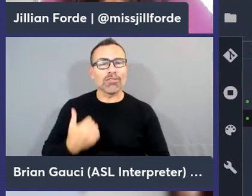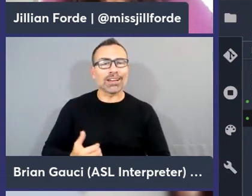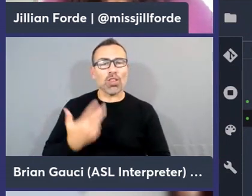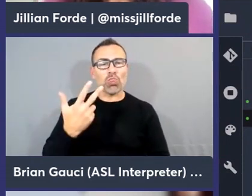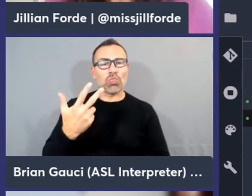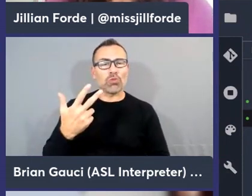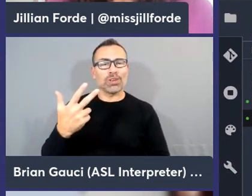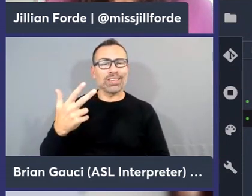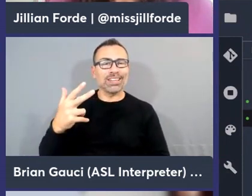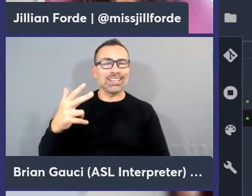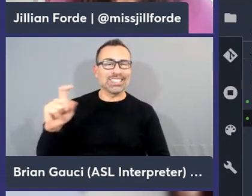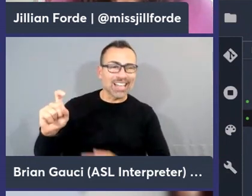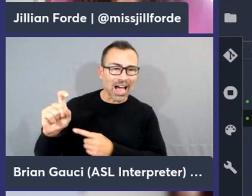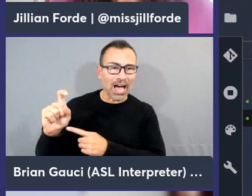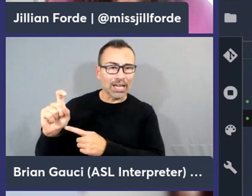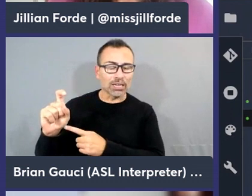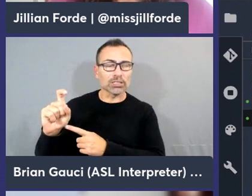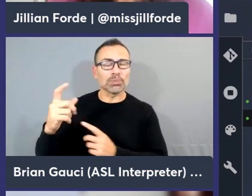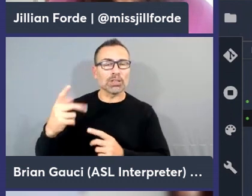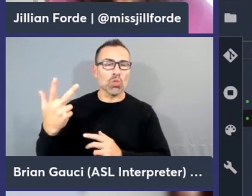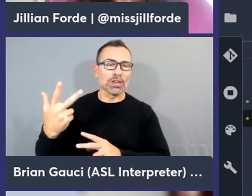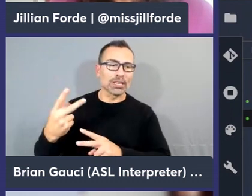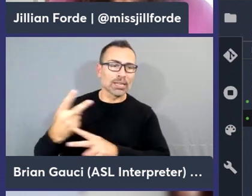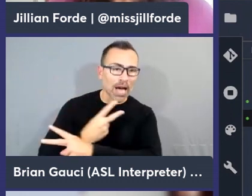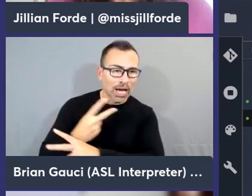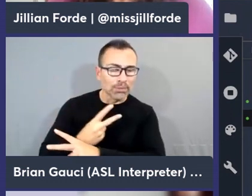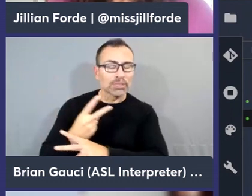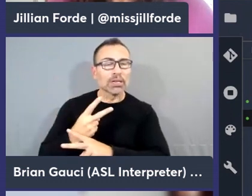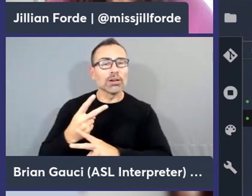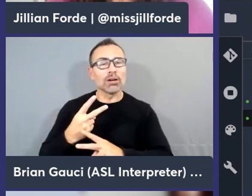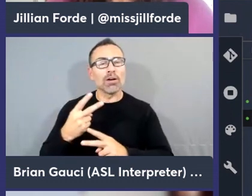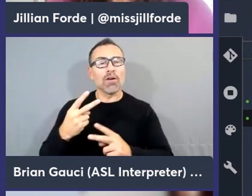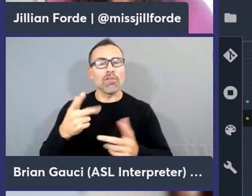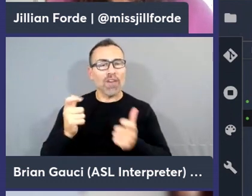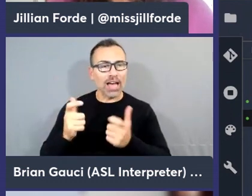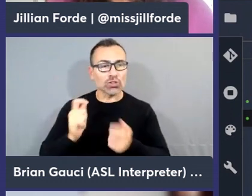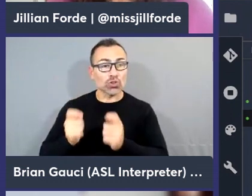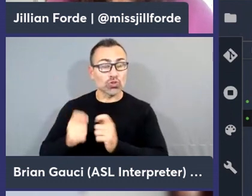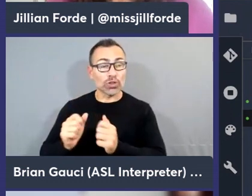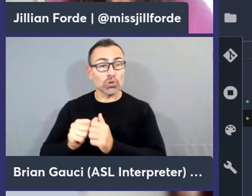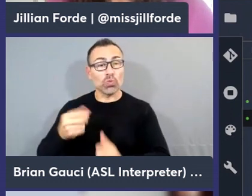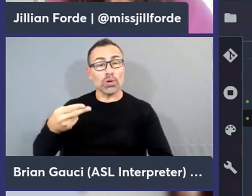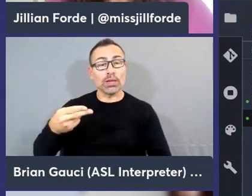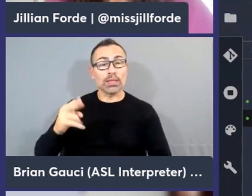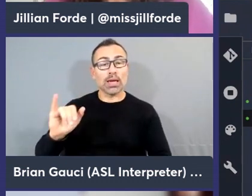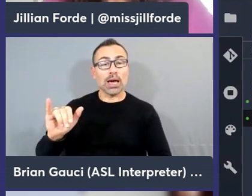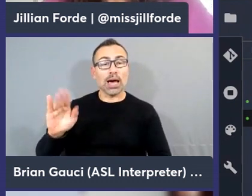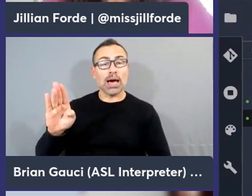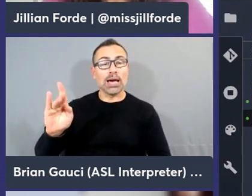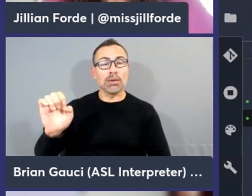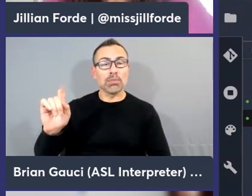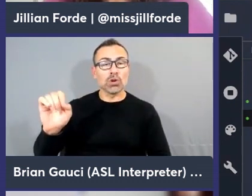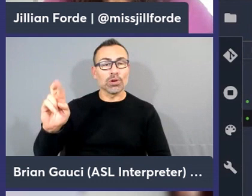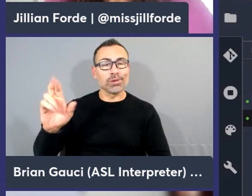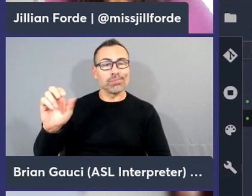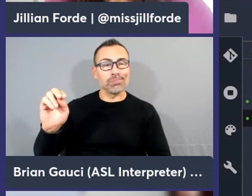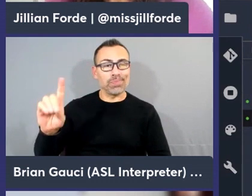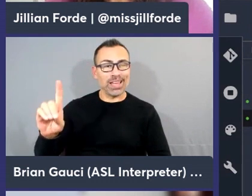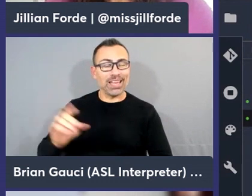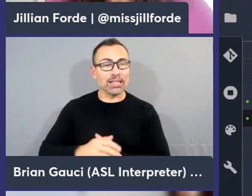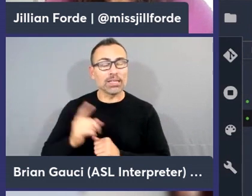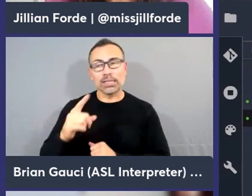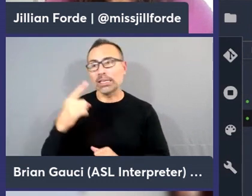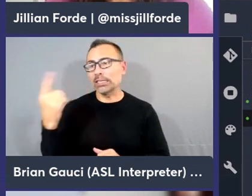achieve with Hyperband. There are certain caveats, like Hyperband is only suitable for iterative